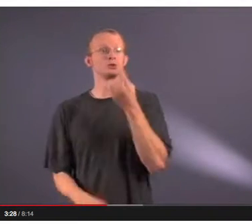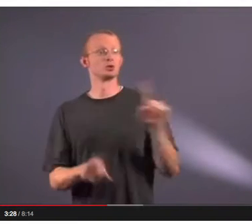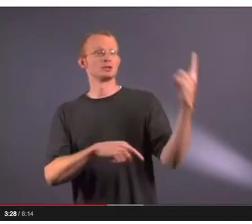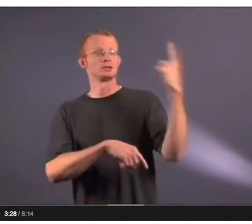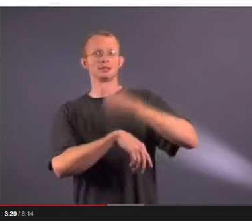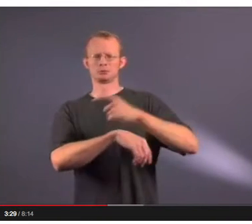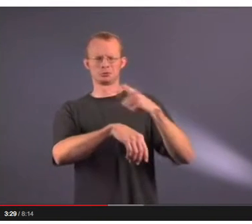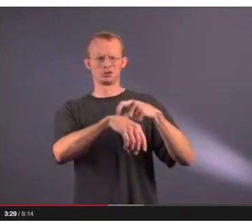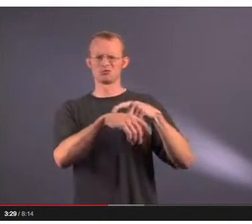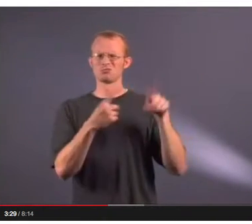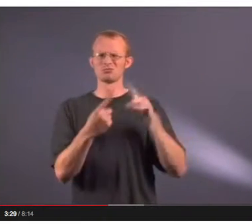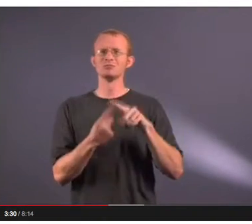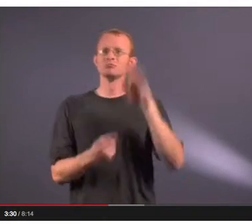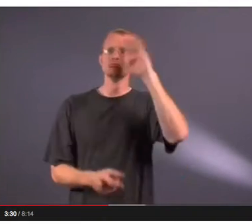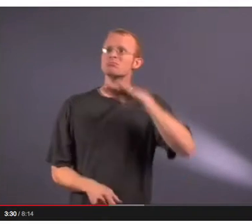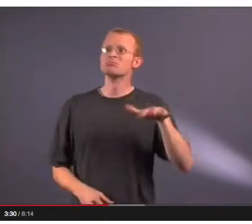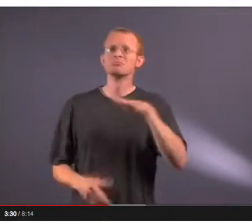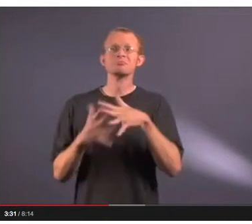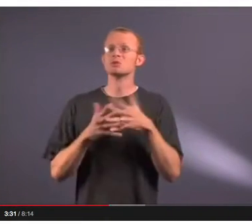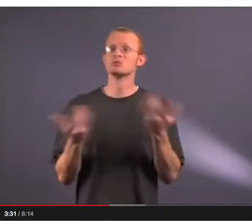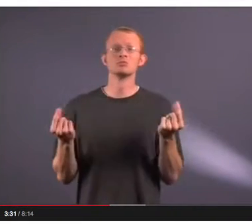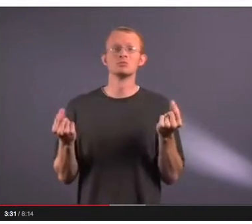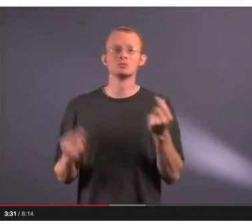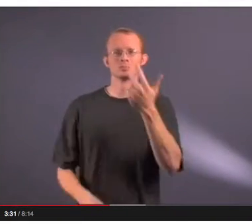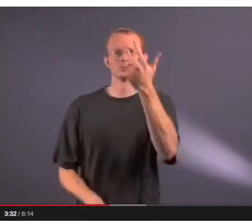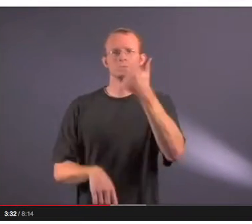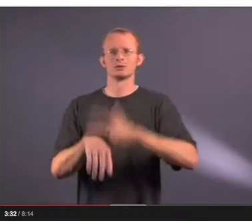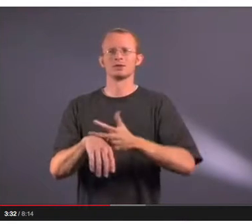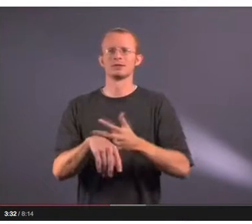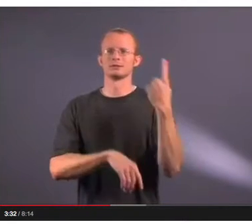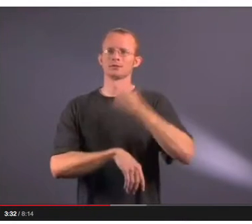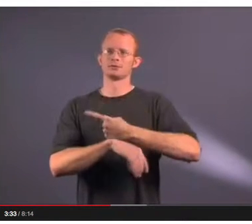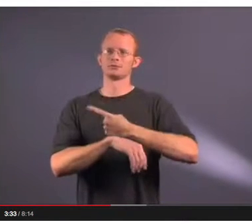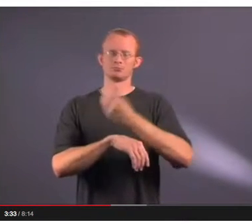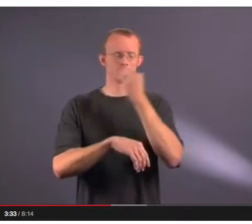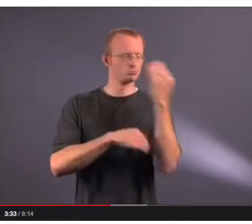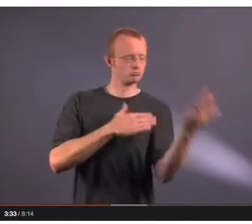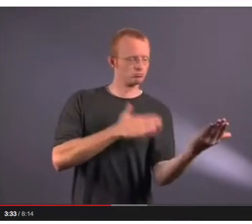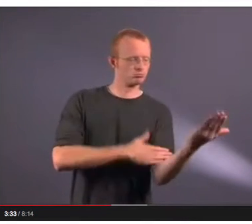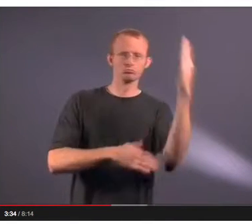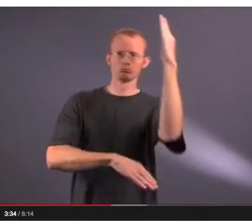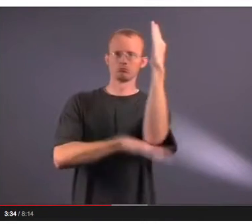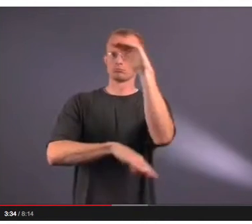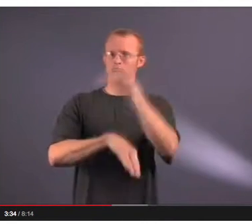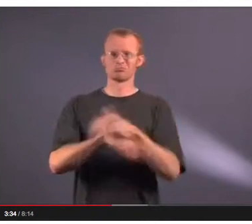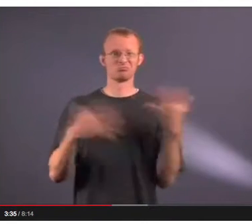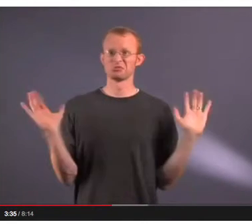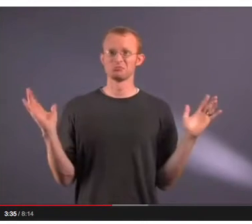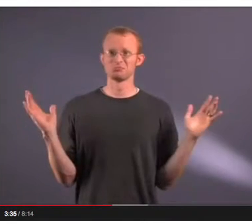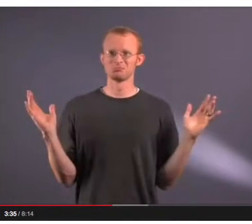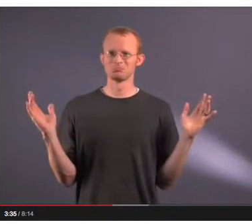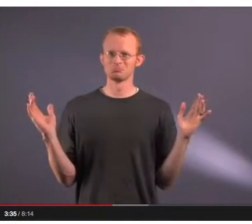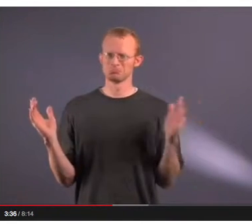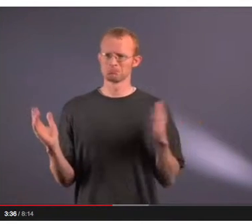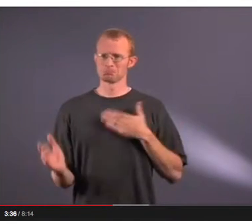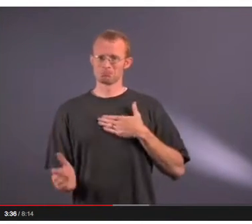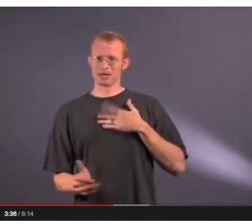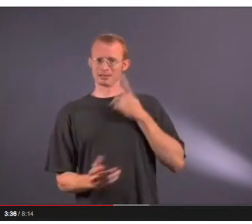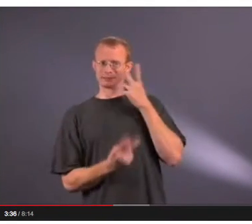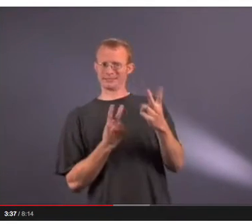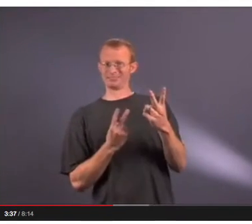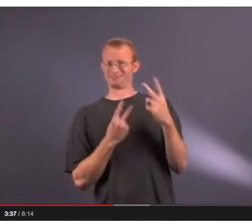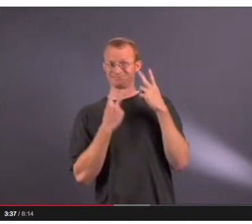is the timing of when you eat all throughout the day. So Americans tend to eat 3 times a day: morning, noon,